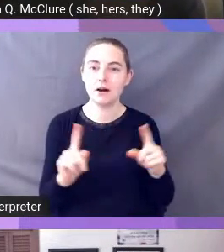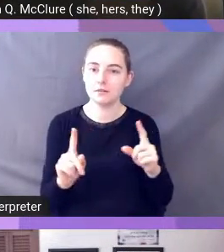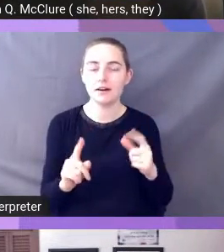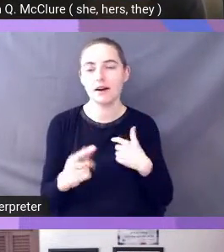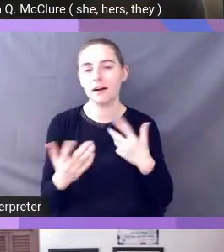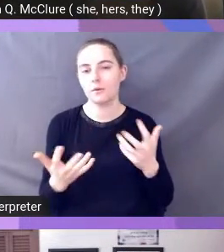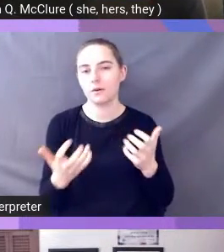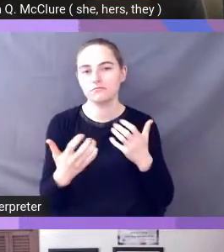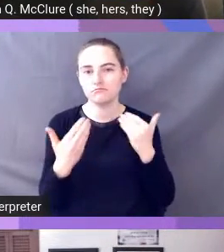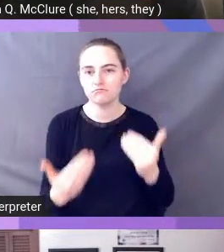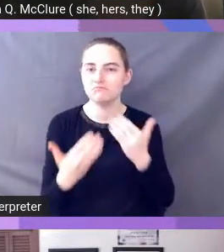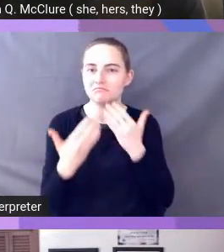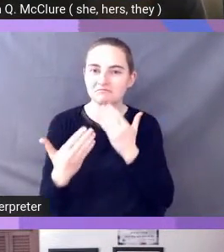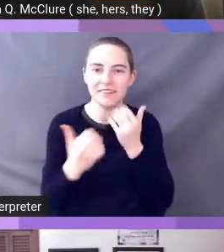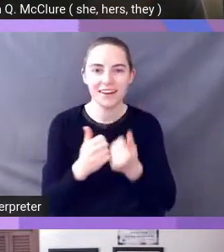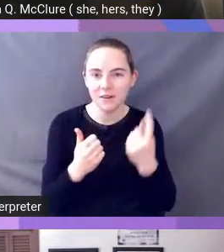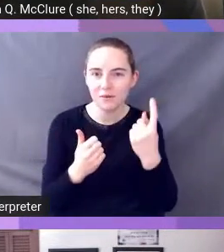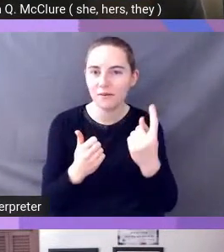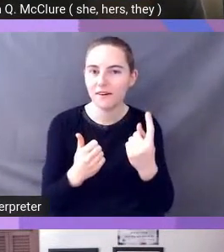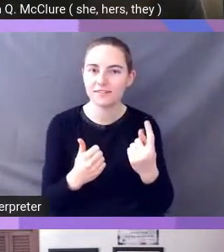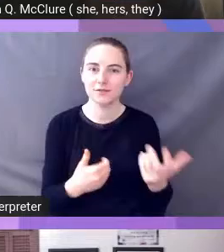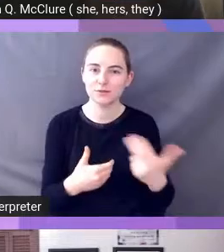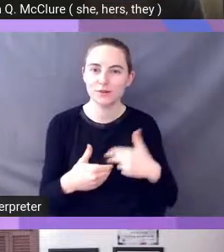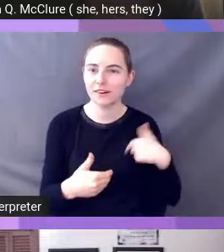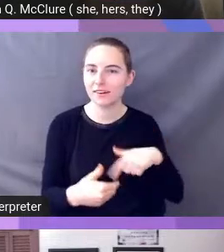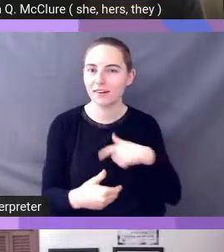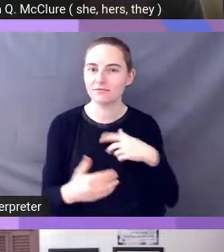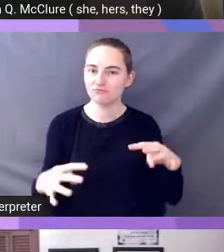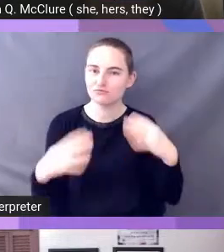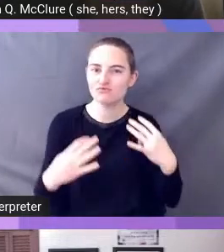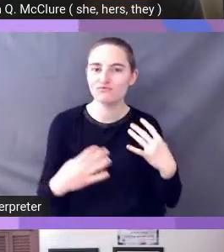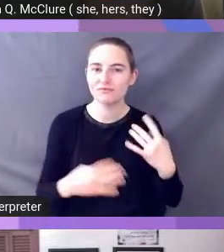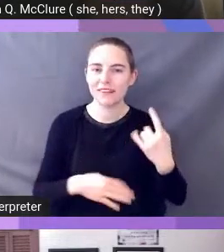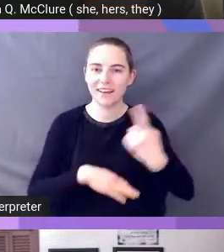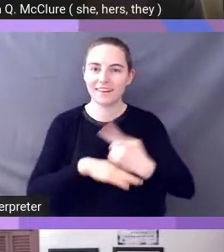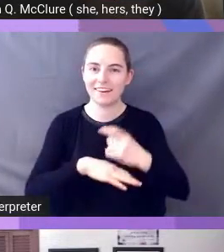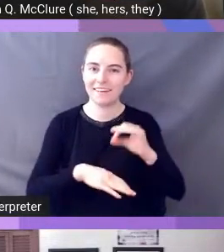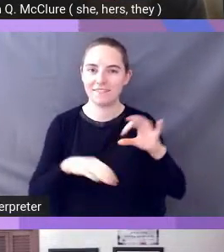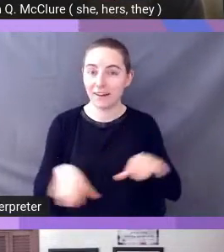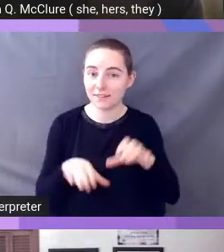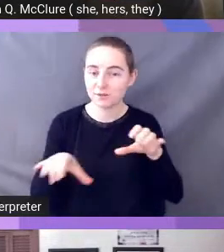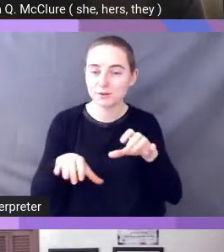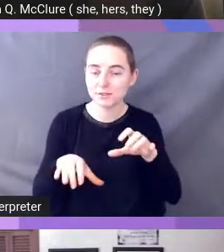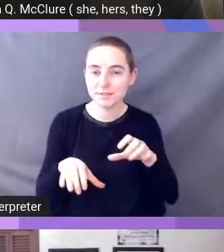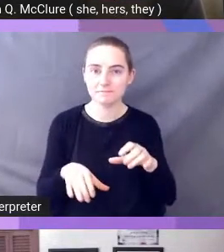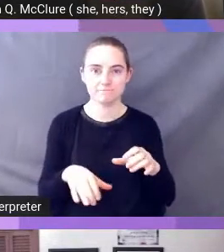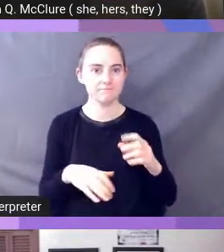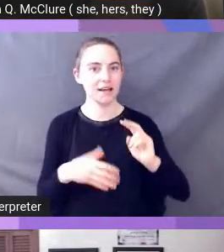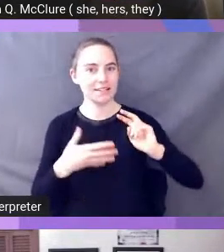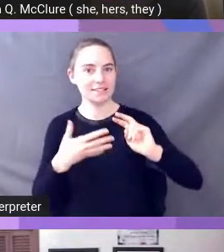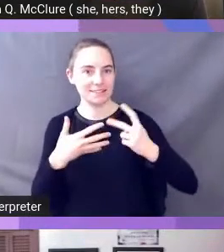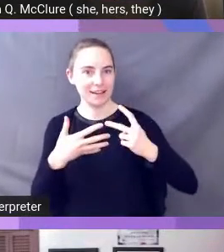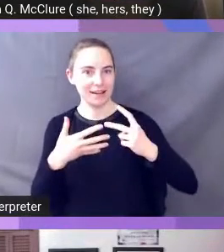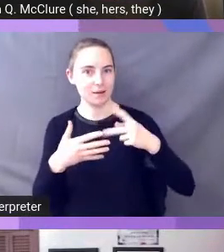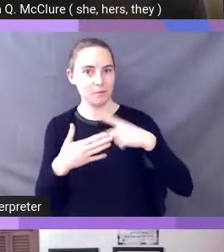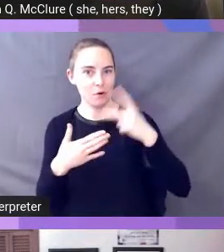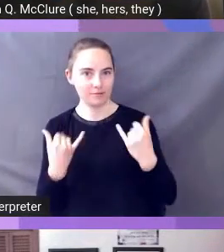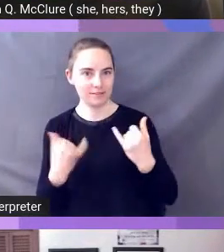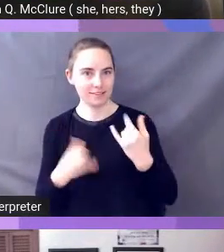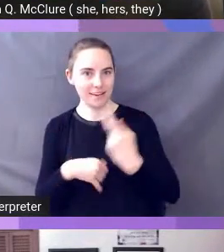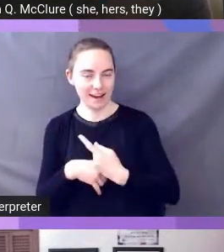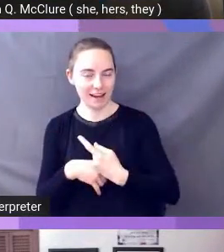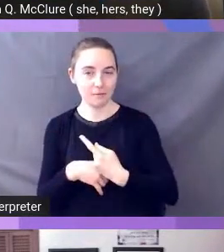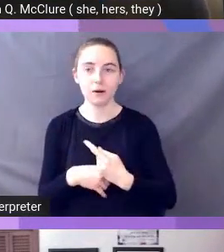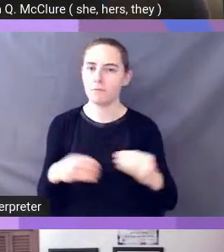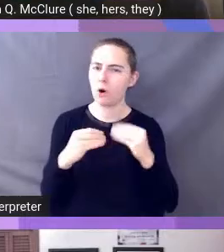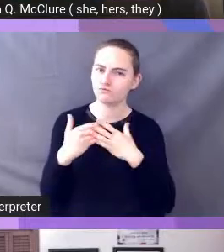today for our Day of Action. This was our second program of today, but we have much, much more coming to you. So be sure to